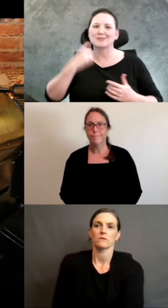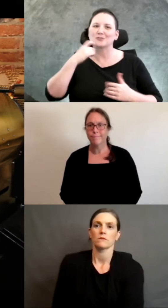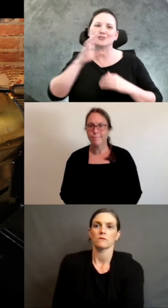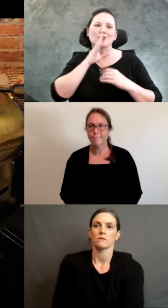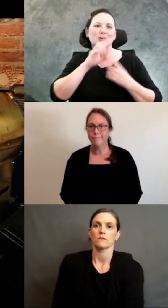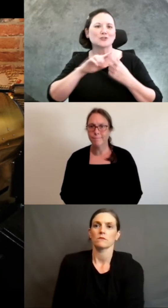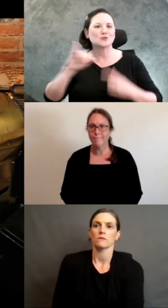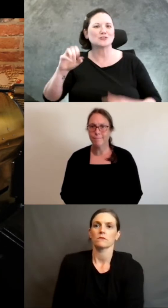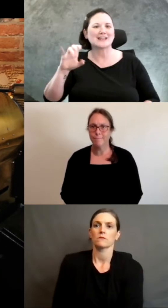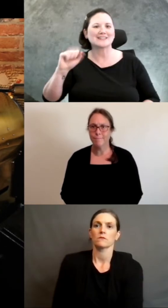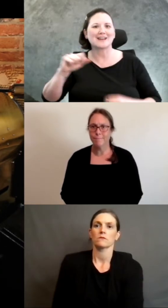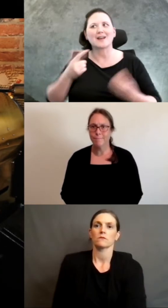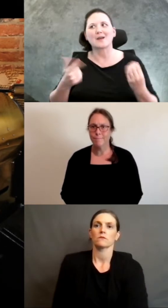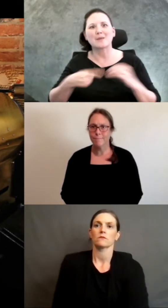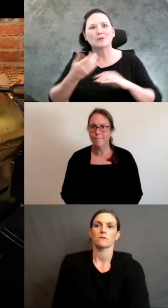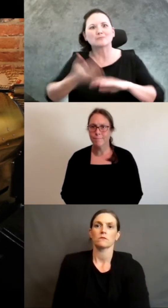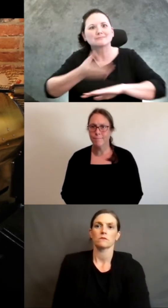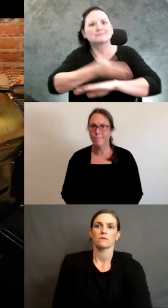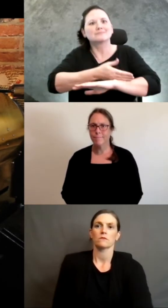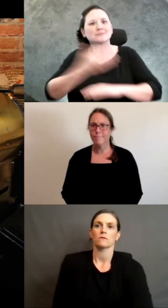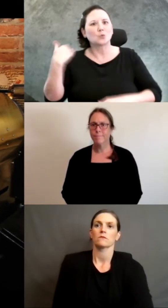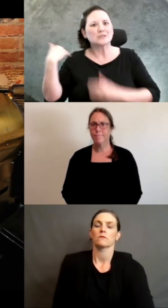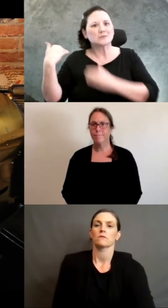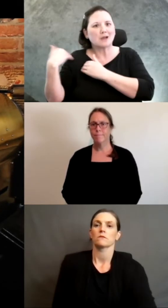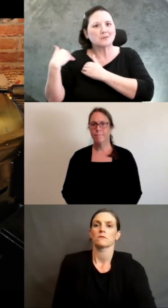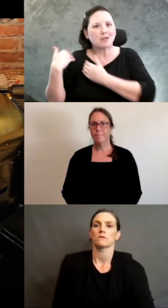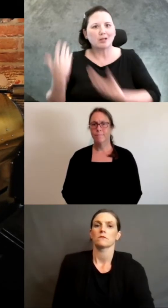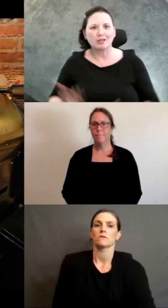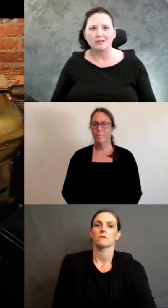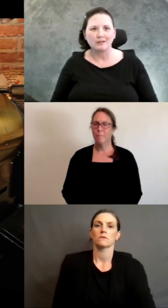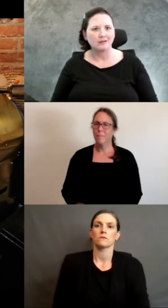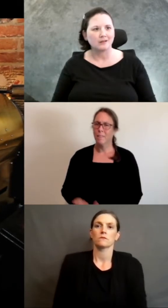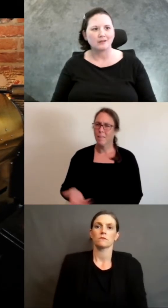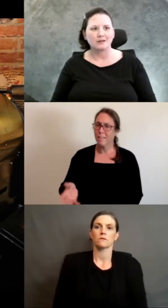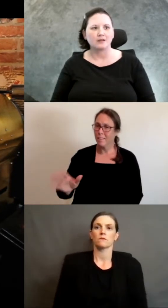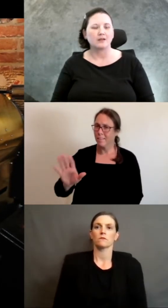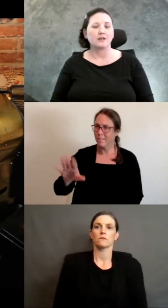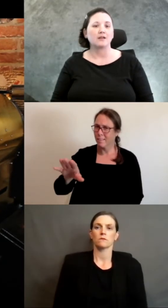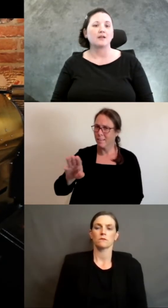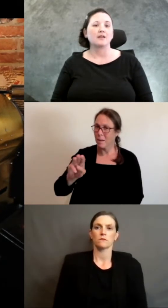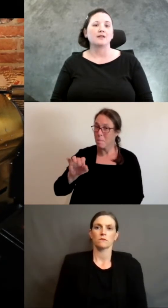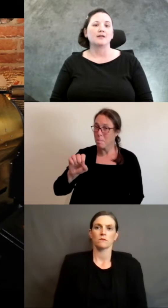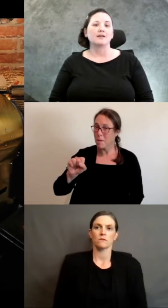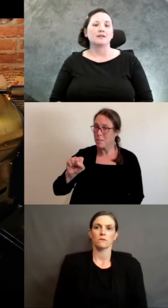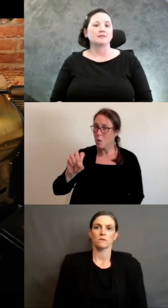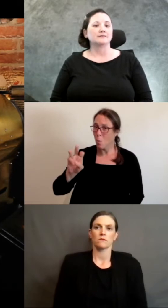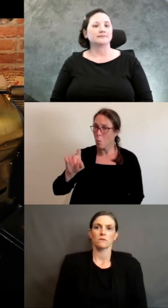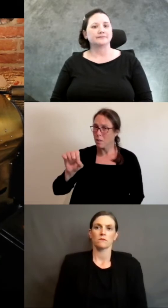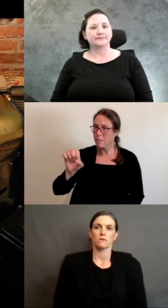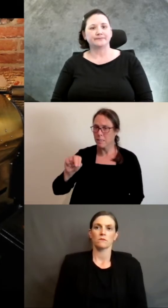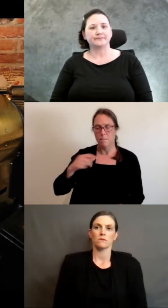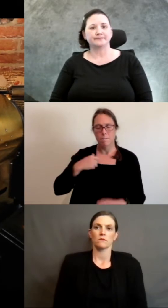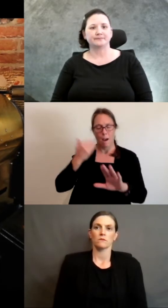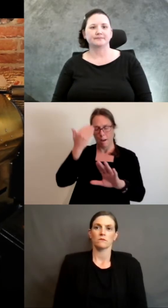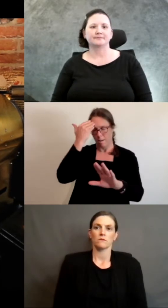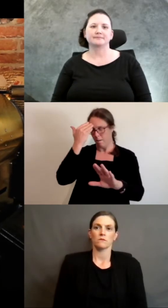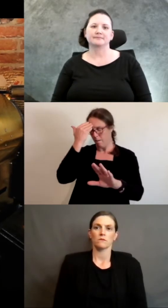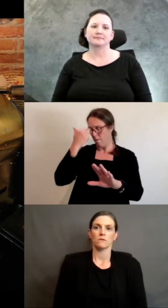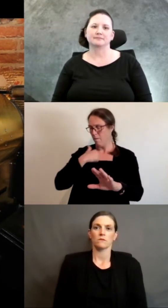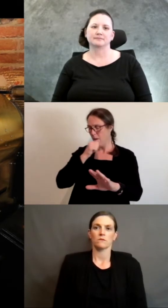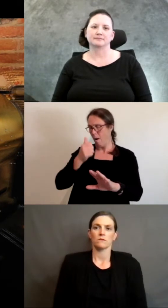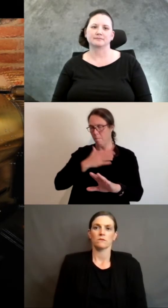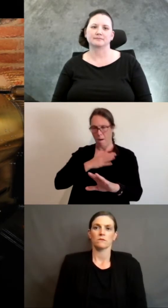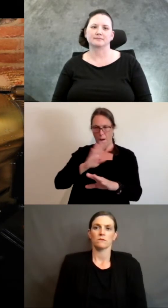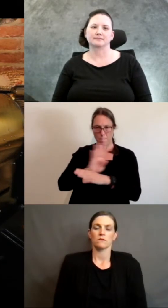more responsible. Hey, Miss Wilson, I know this is none of my business, but Jessica's a